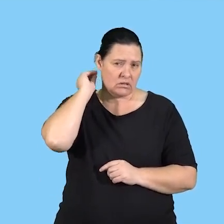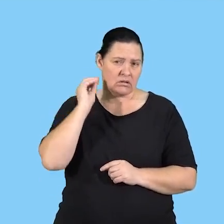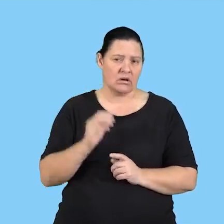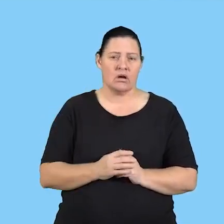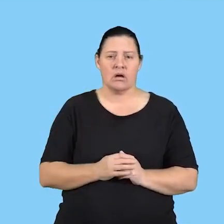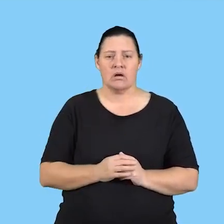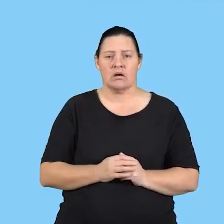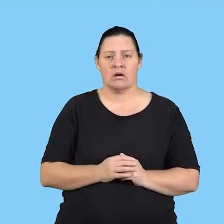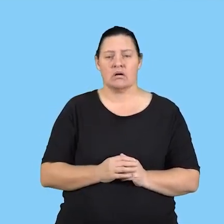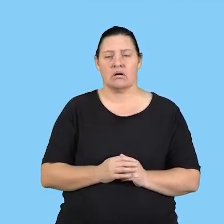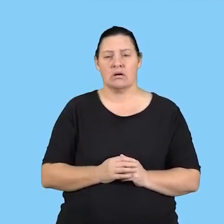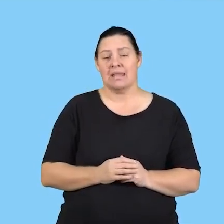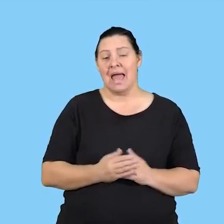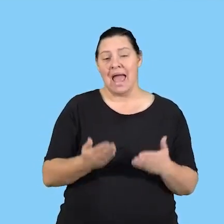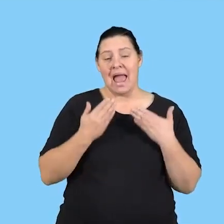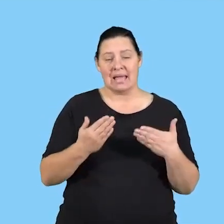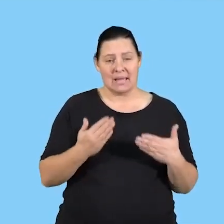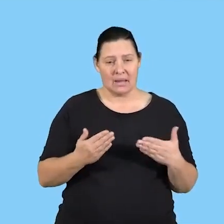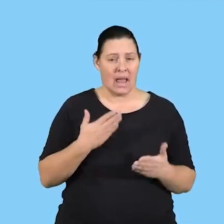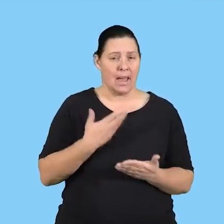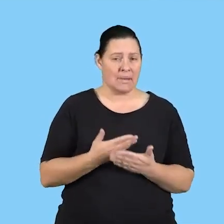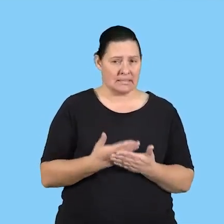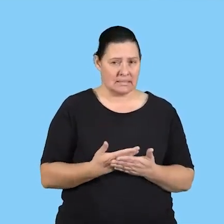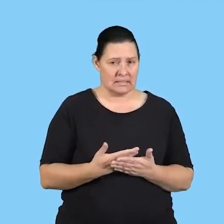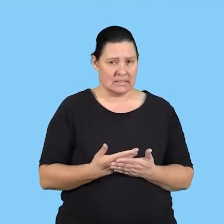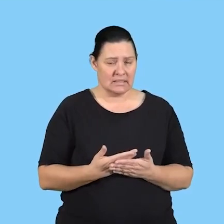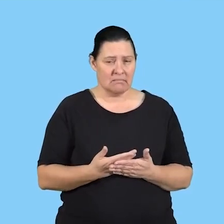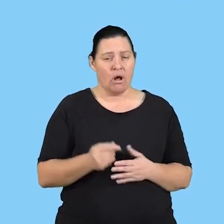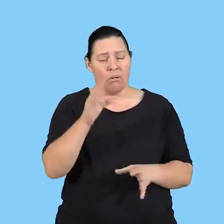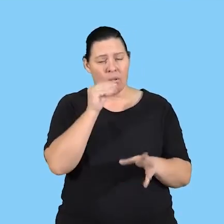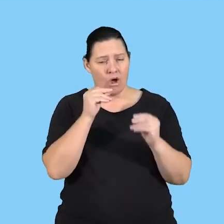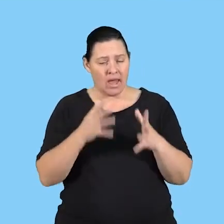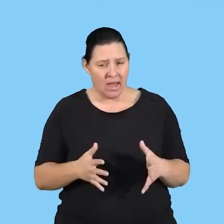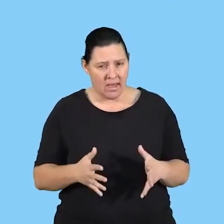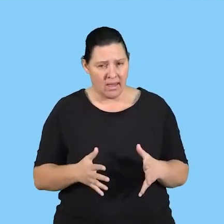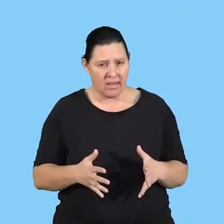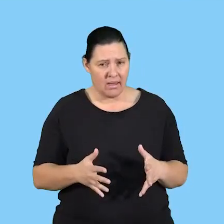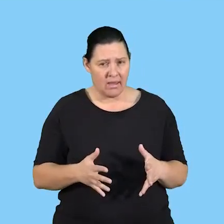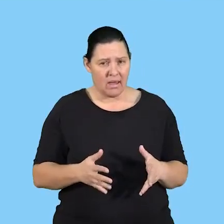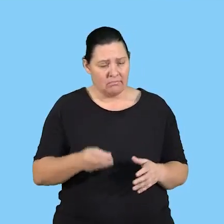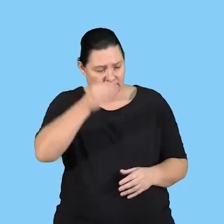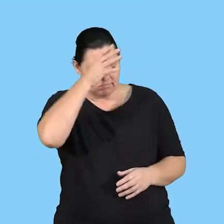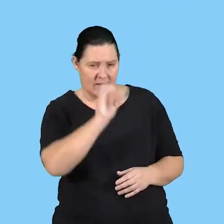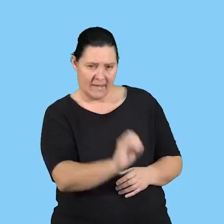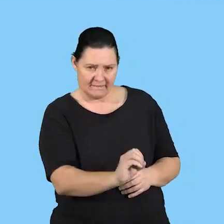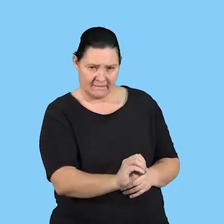over and above their academic ability, our learners have